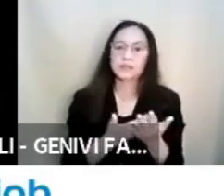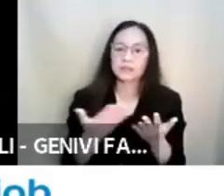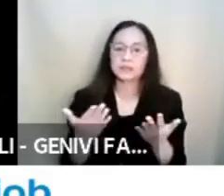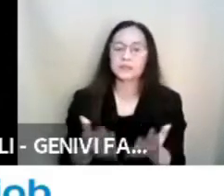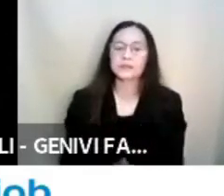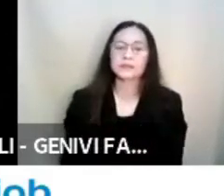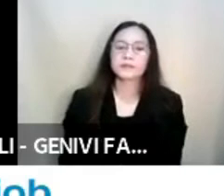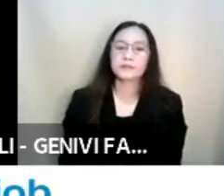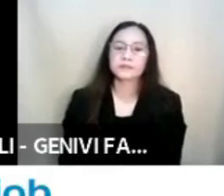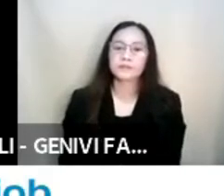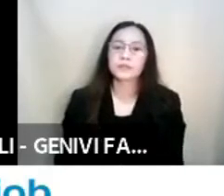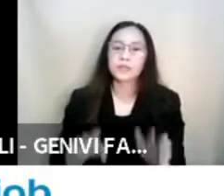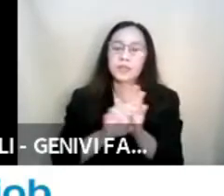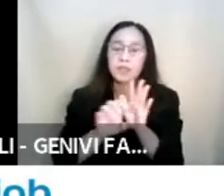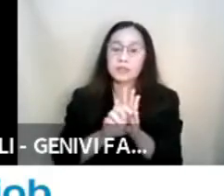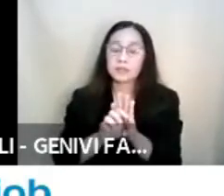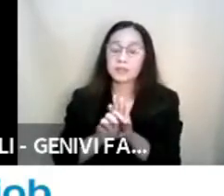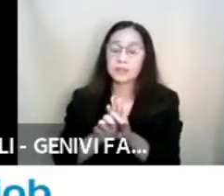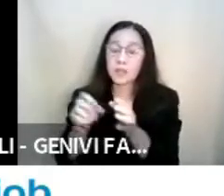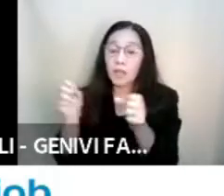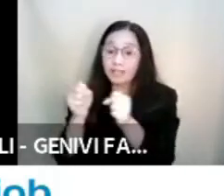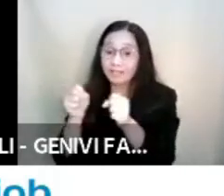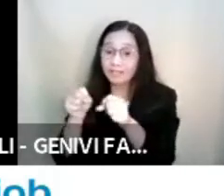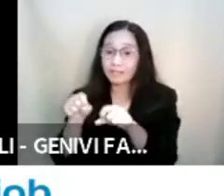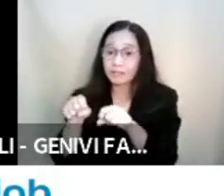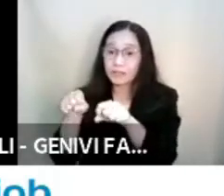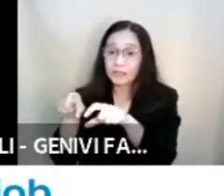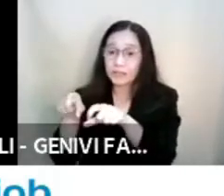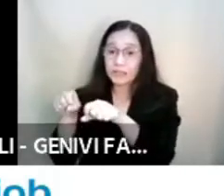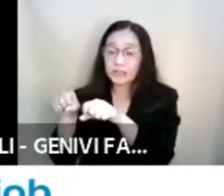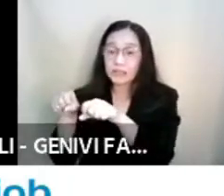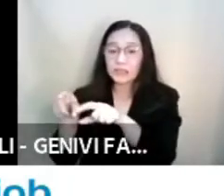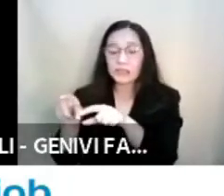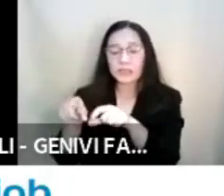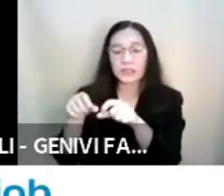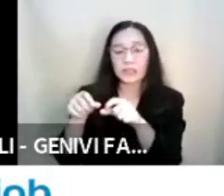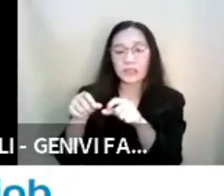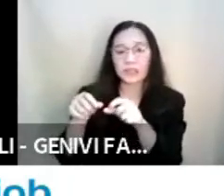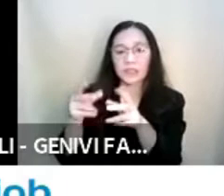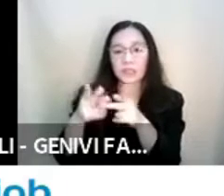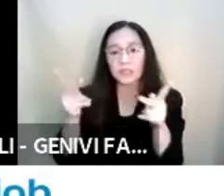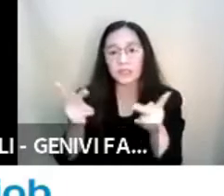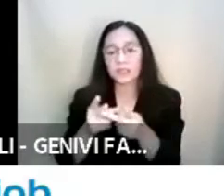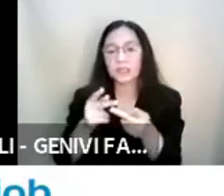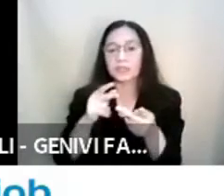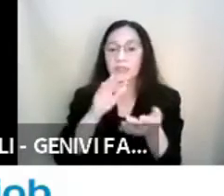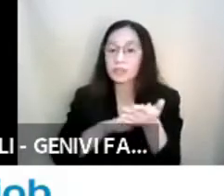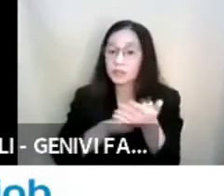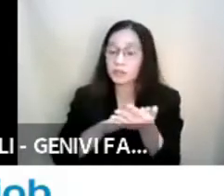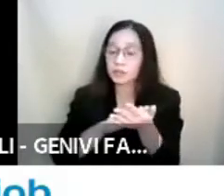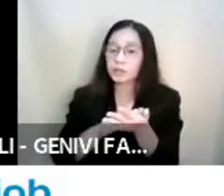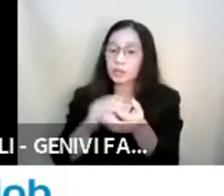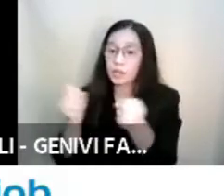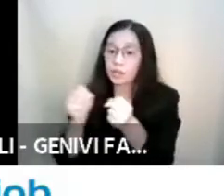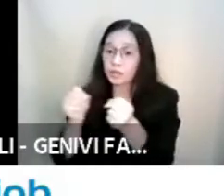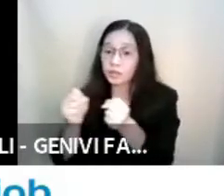kung meron kayong maliit na tindahan or maliit na tindahan sa school or maybe a small